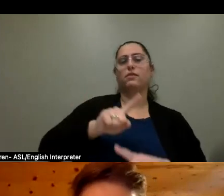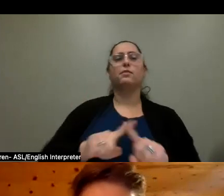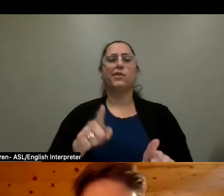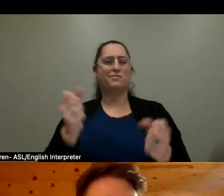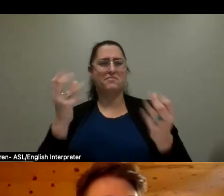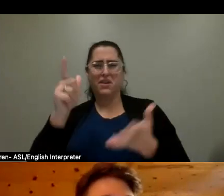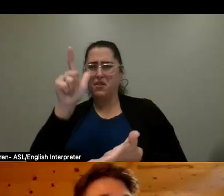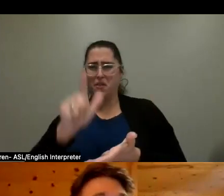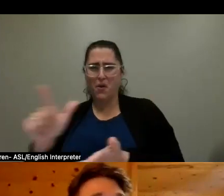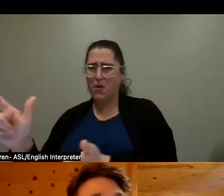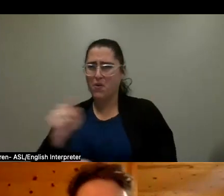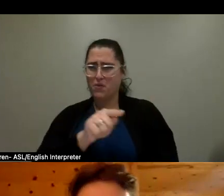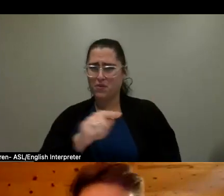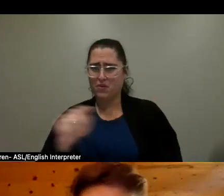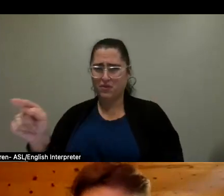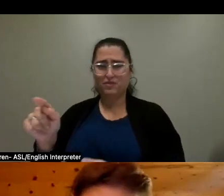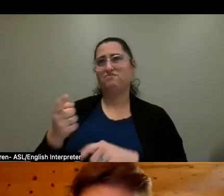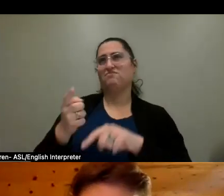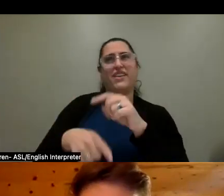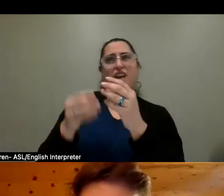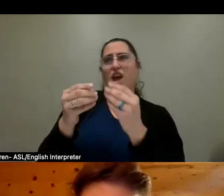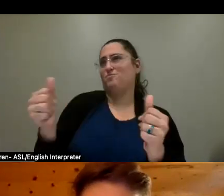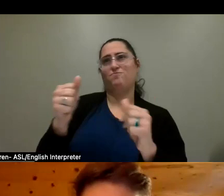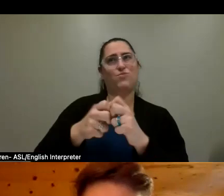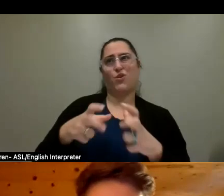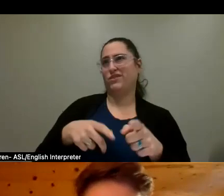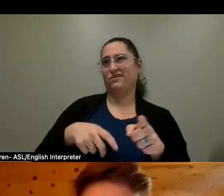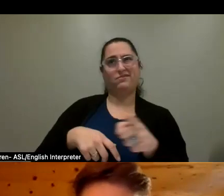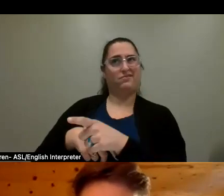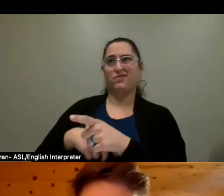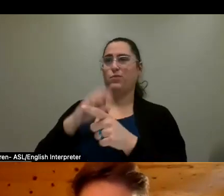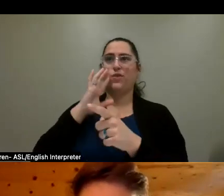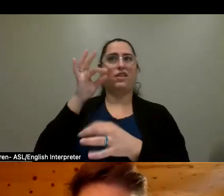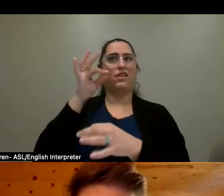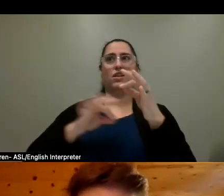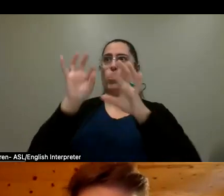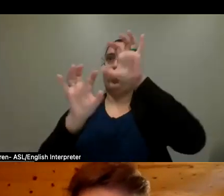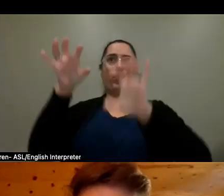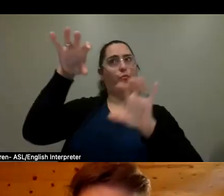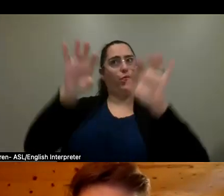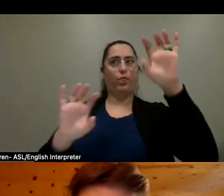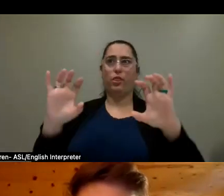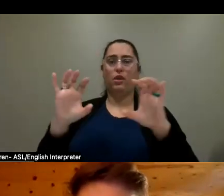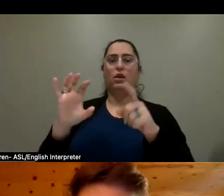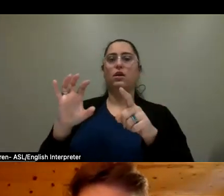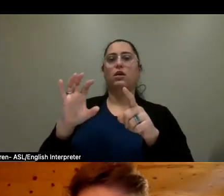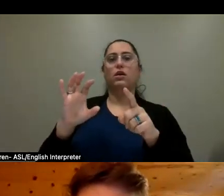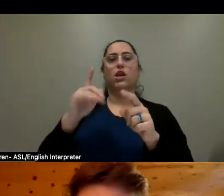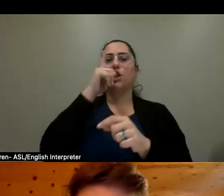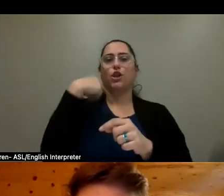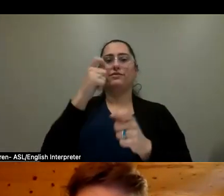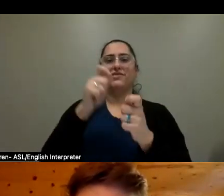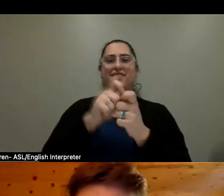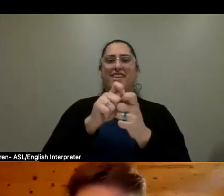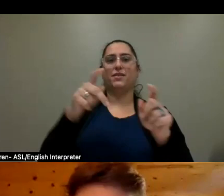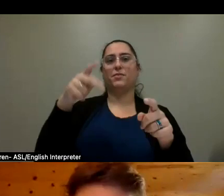yields. So they sort of say insoluble proteins. They aggregated, redesigning the same exact backbones of